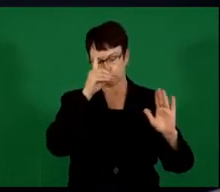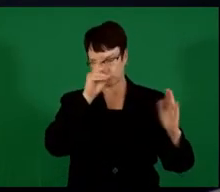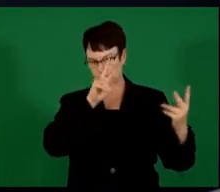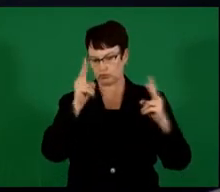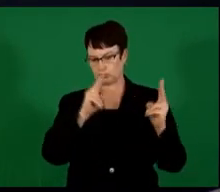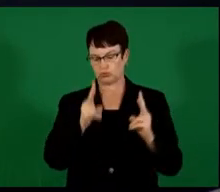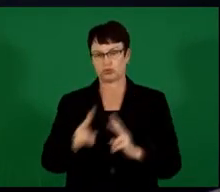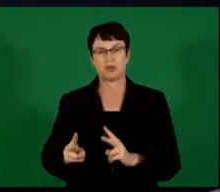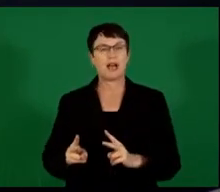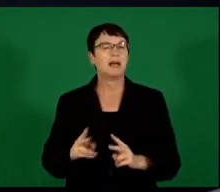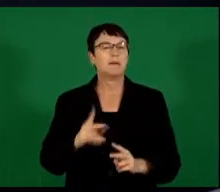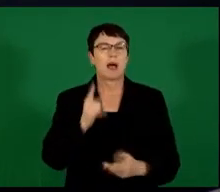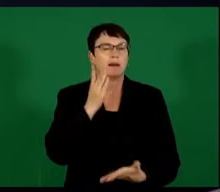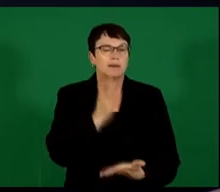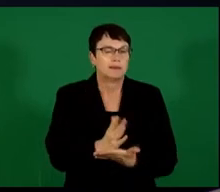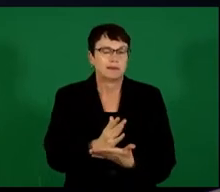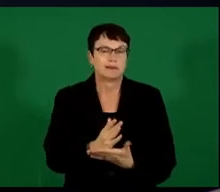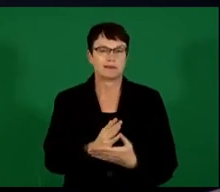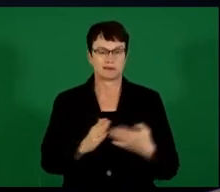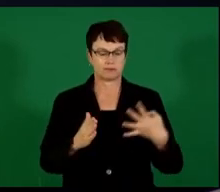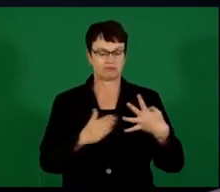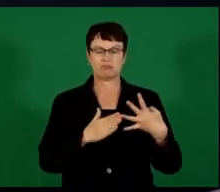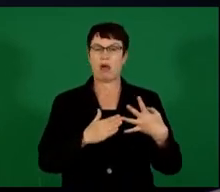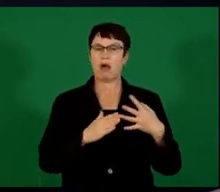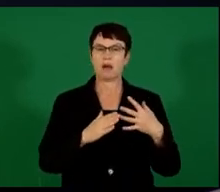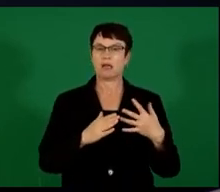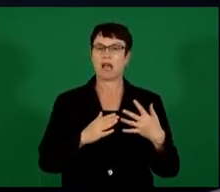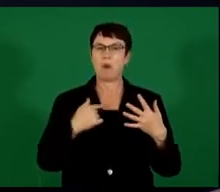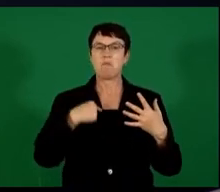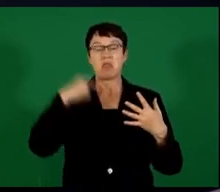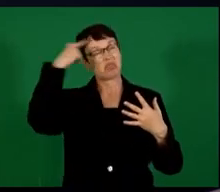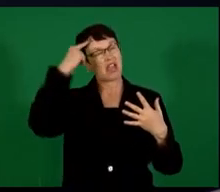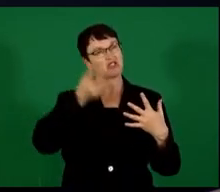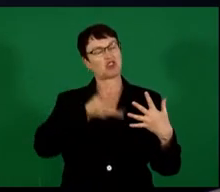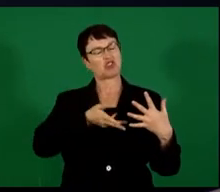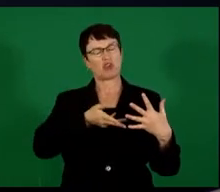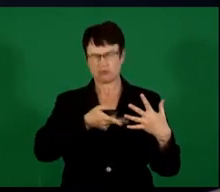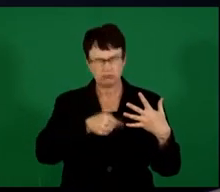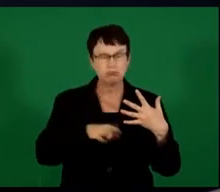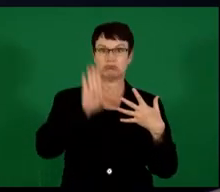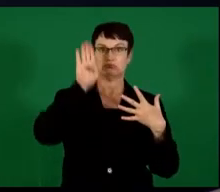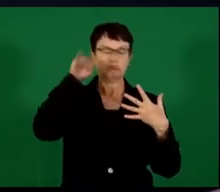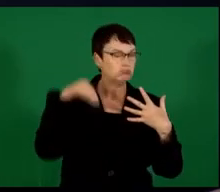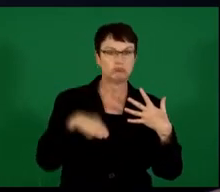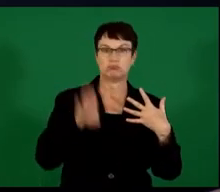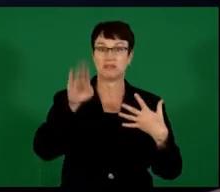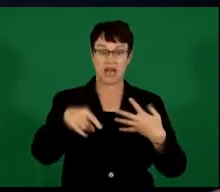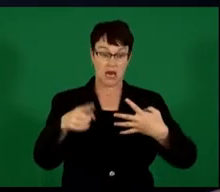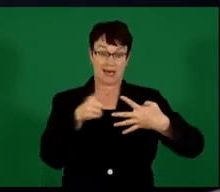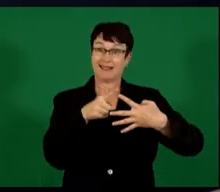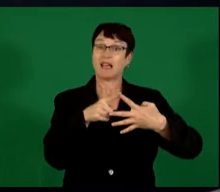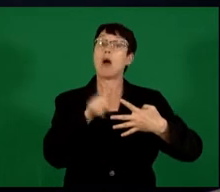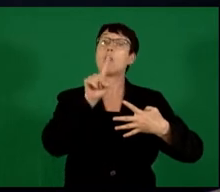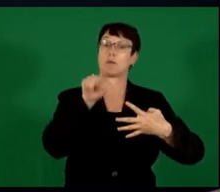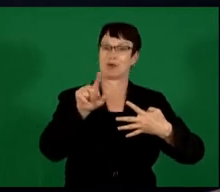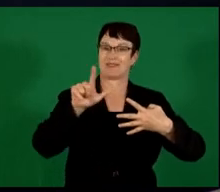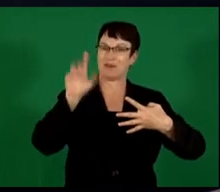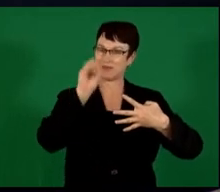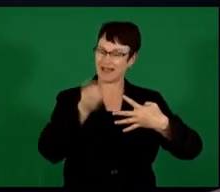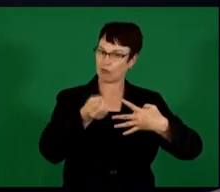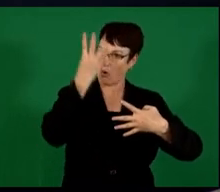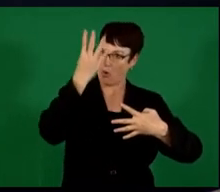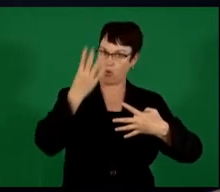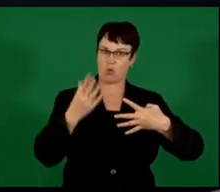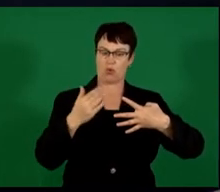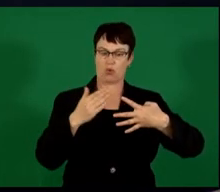volatility in the outcomes. What we saw last year was that Q1 grew by 1.7% quarter on